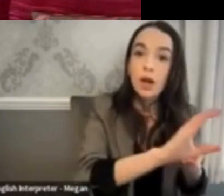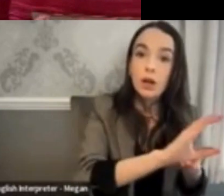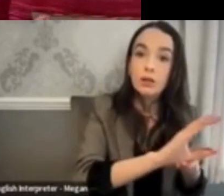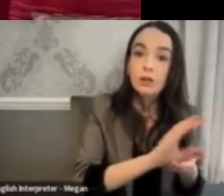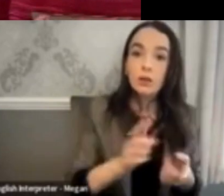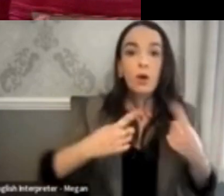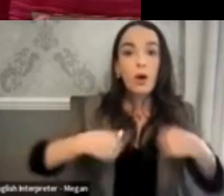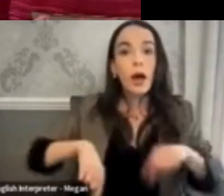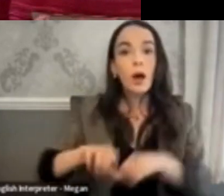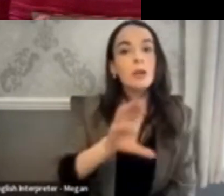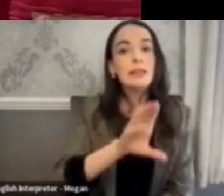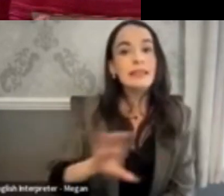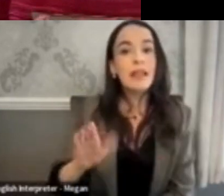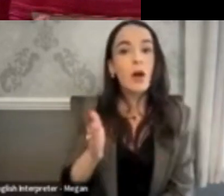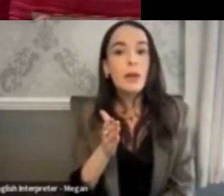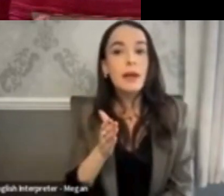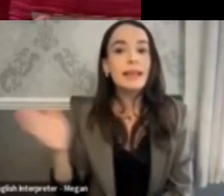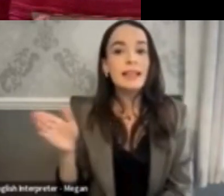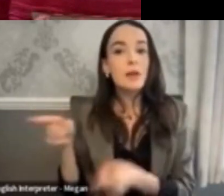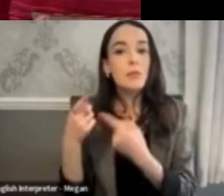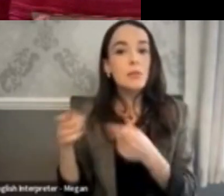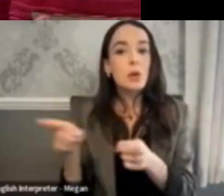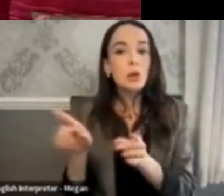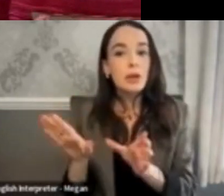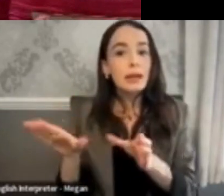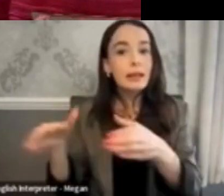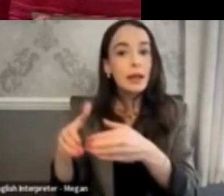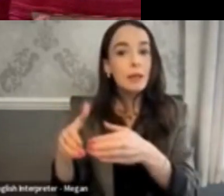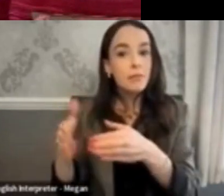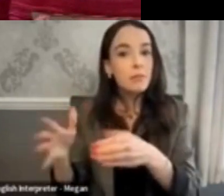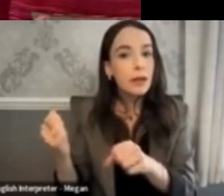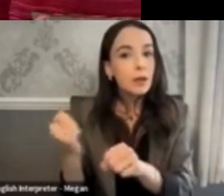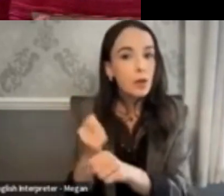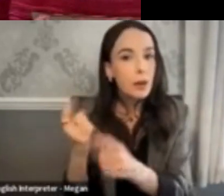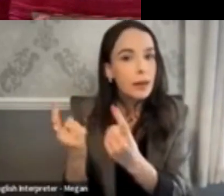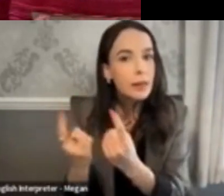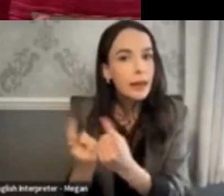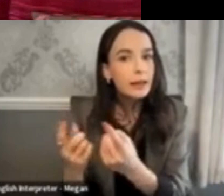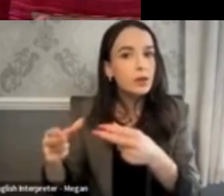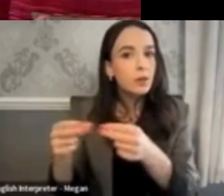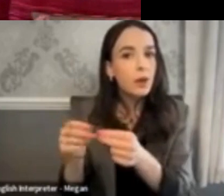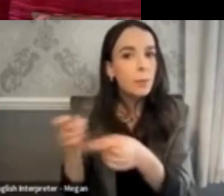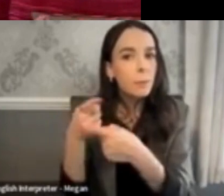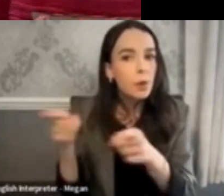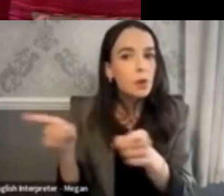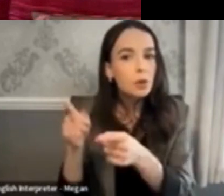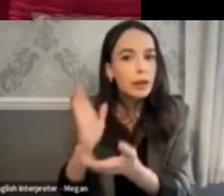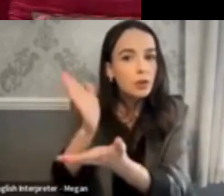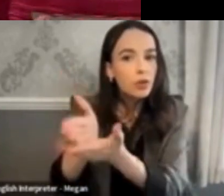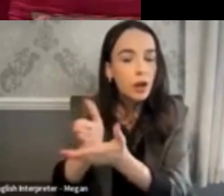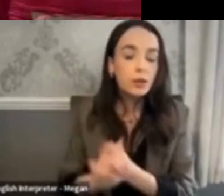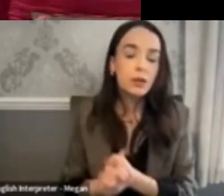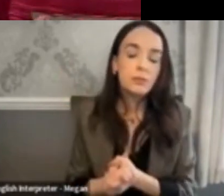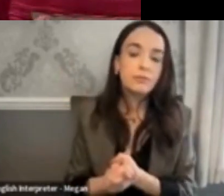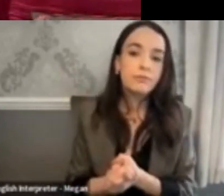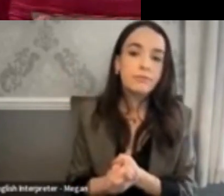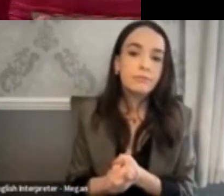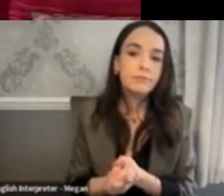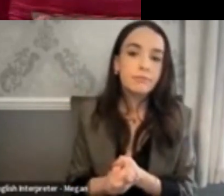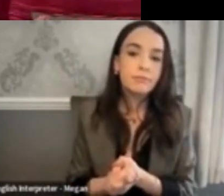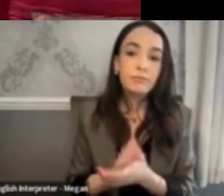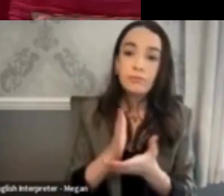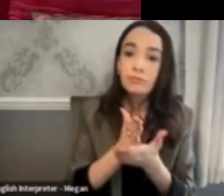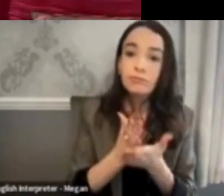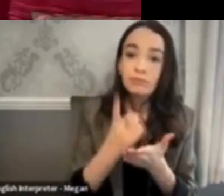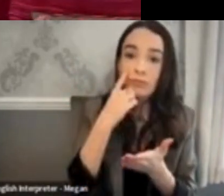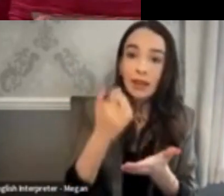with Norfolk and Cambridgeshire hubs and the Music Venues Trust. Your relationship manager can help make connections, or